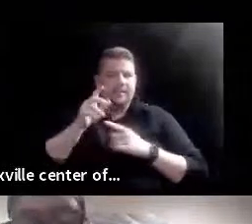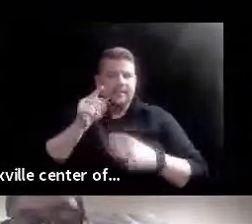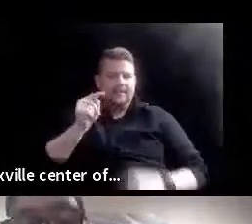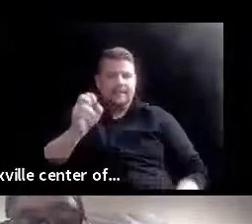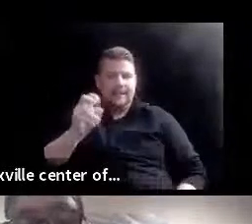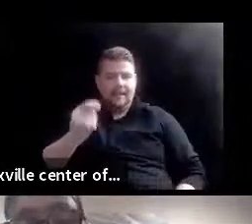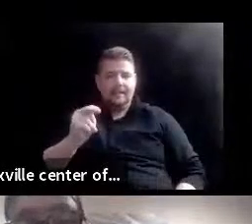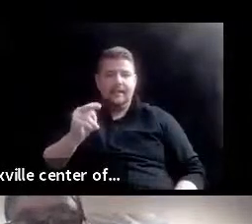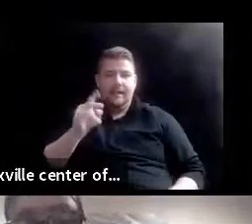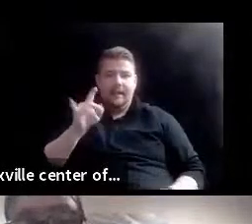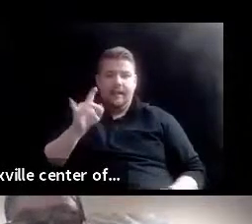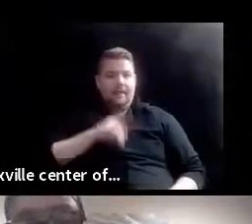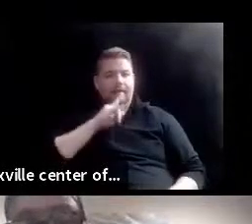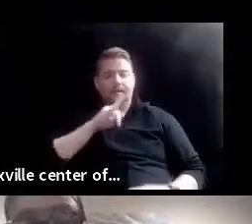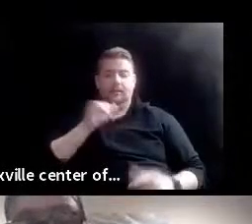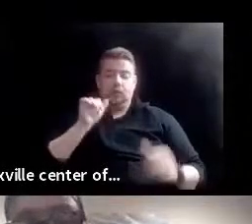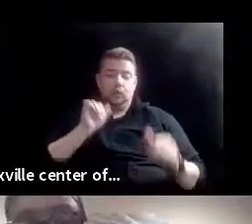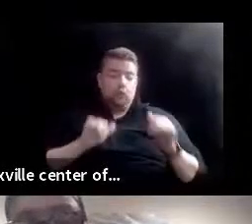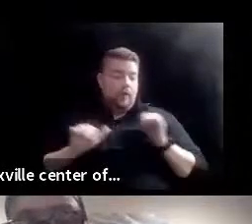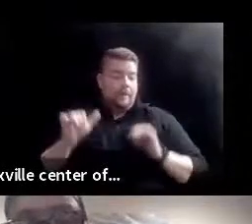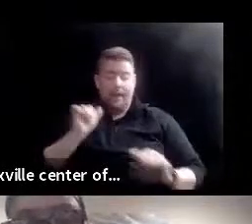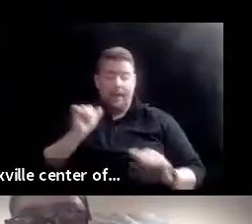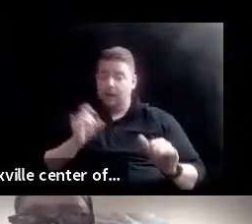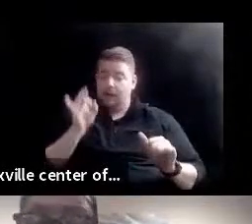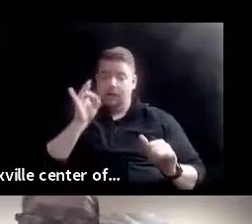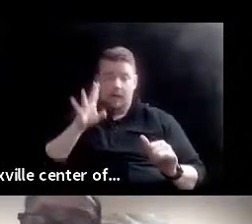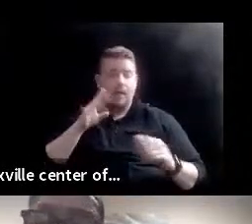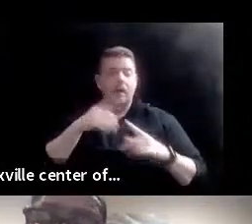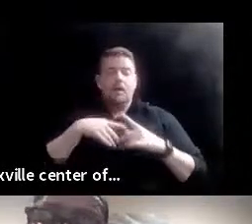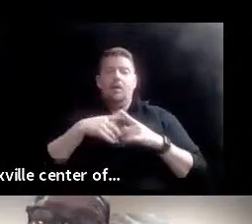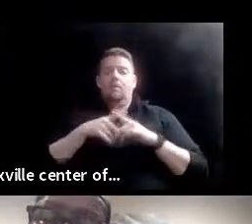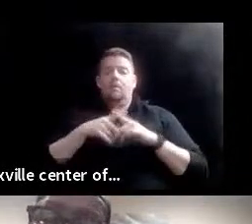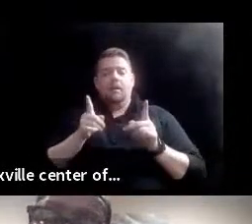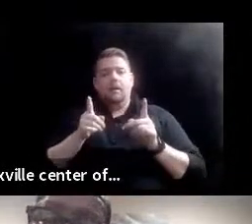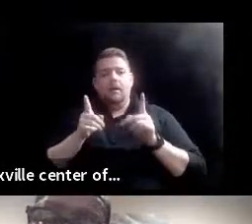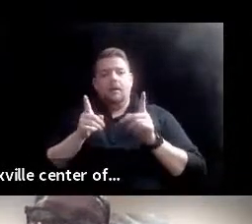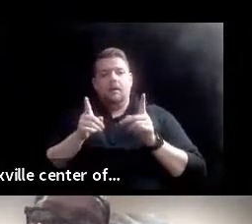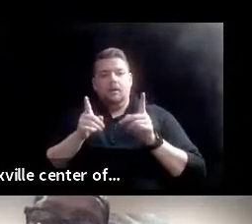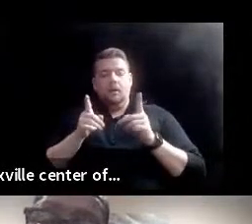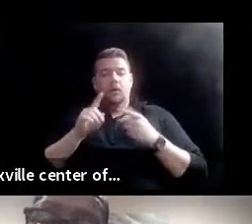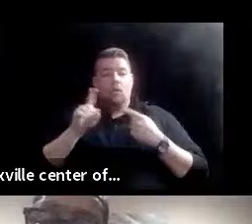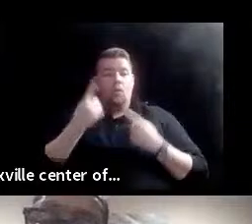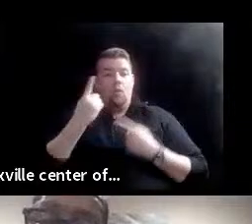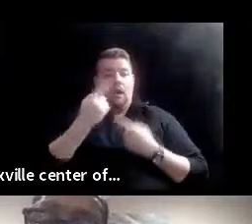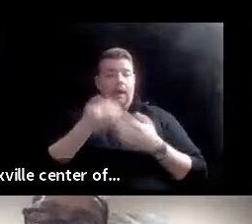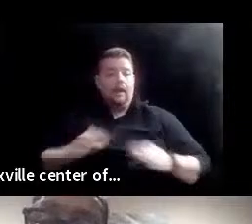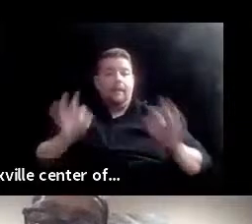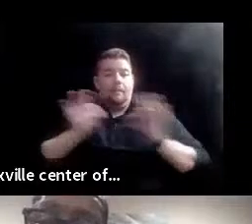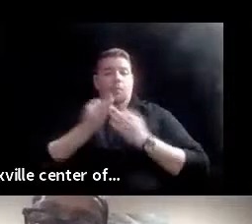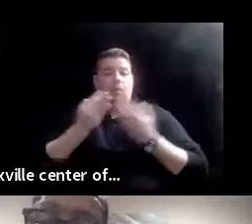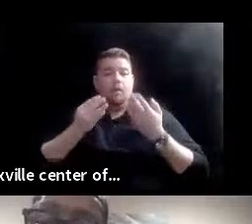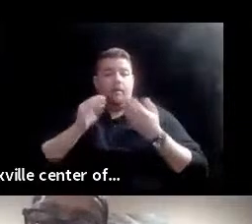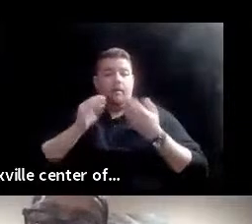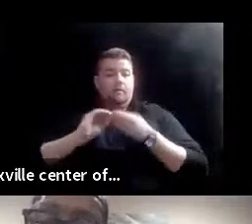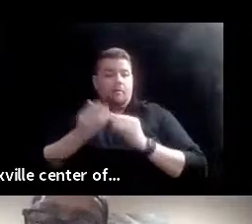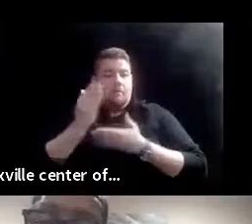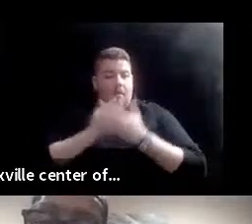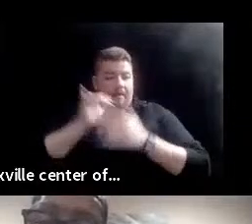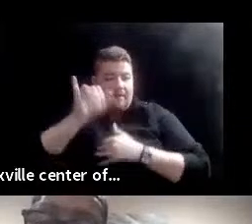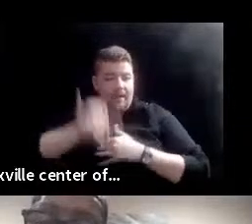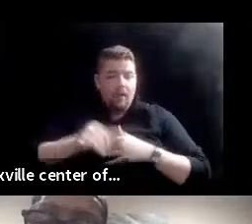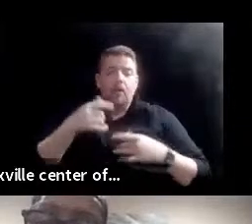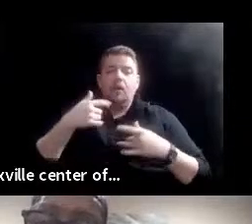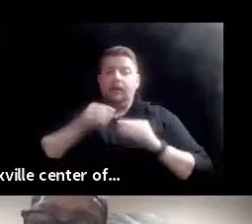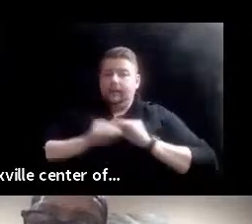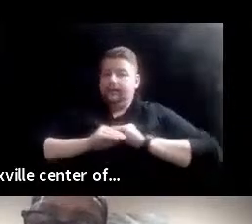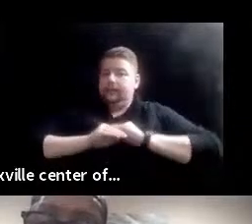was quite dramatic where they came out. And so I think one important piece of that is, very clearly